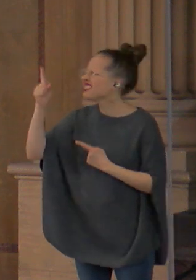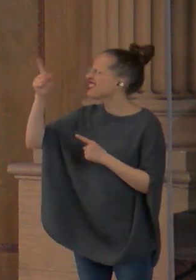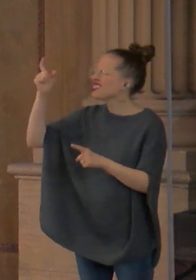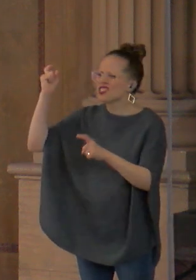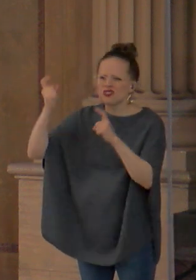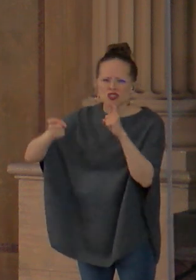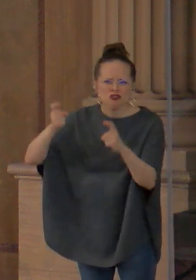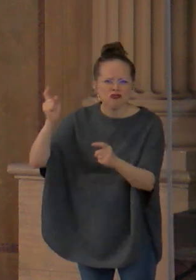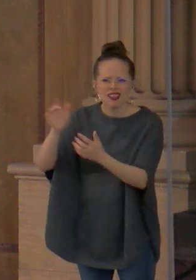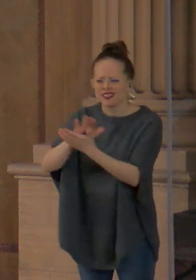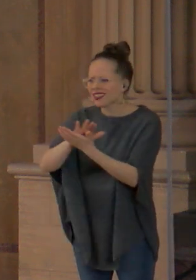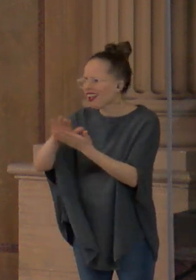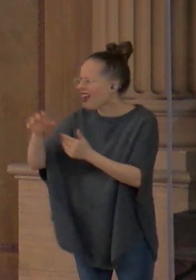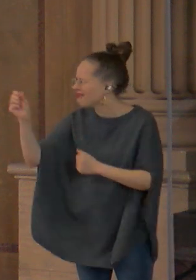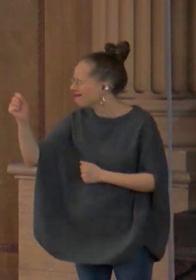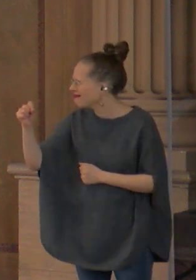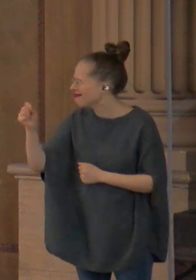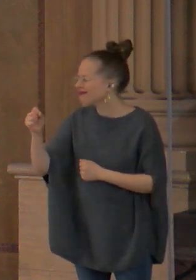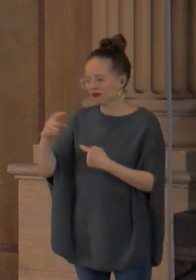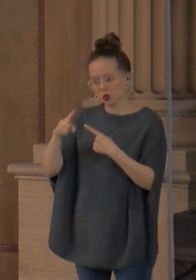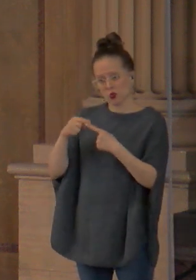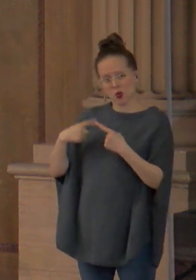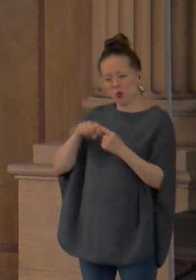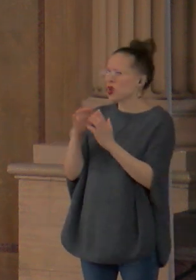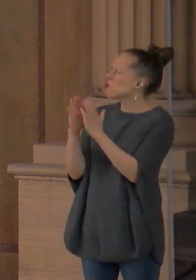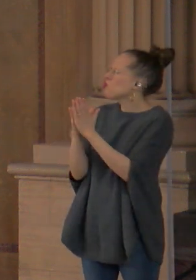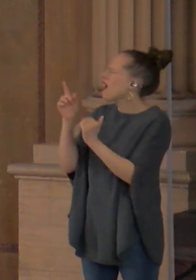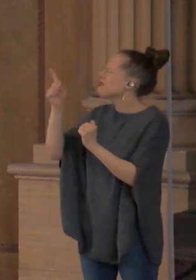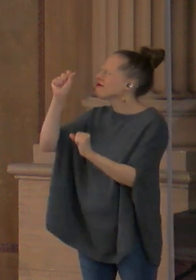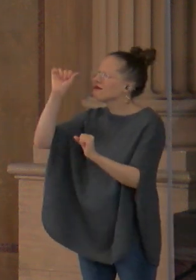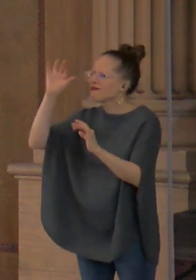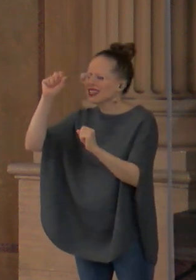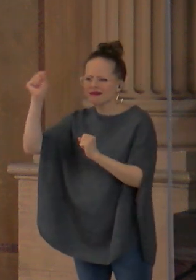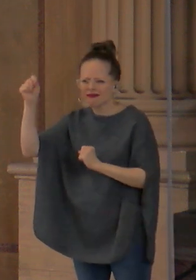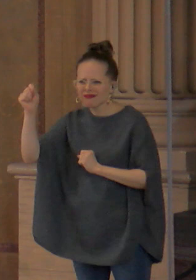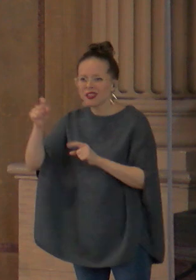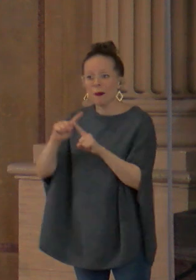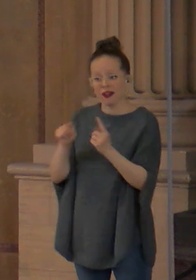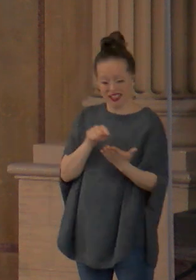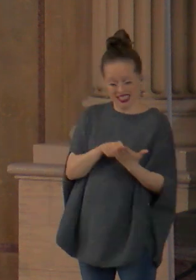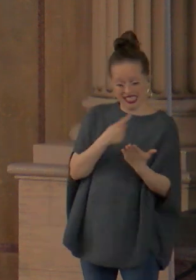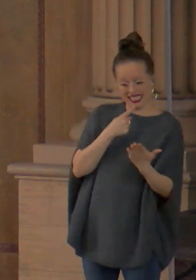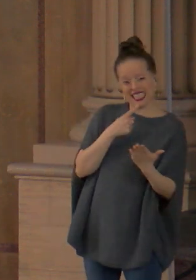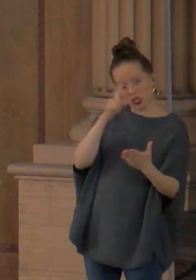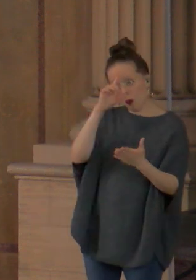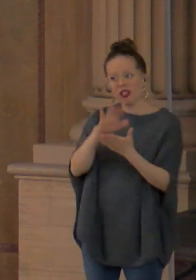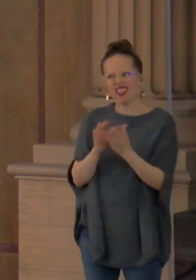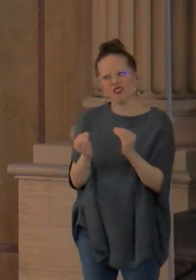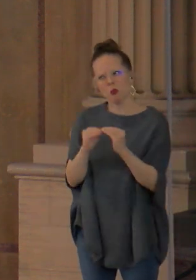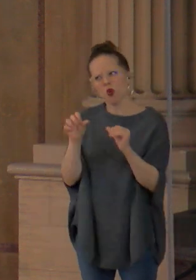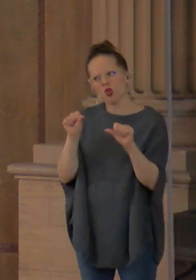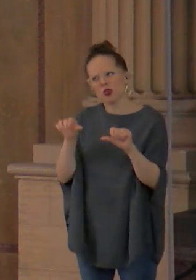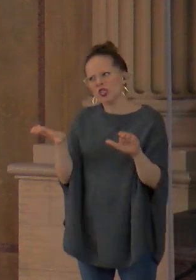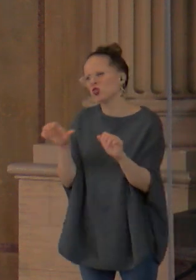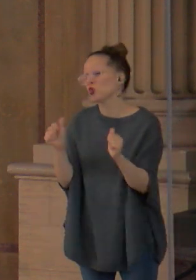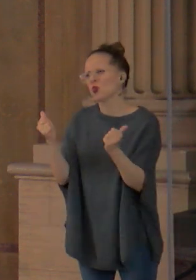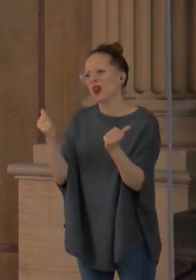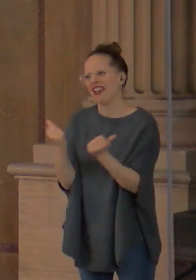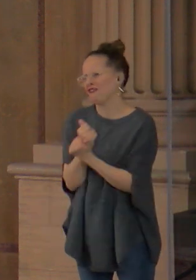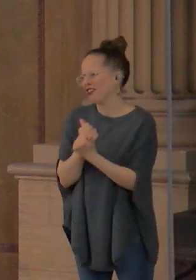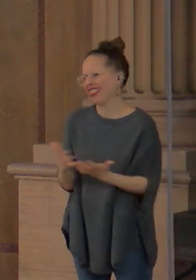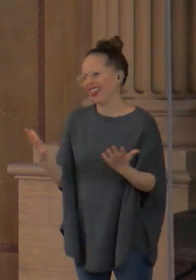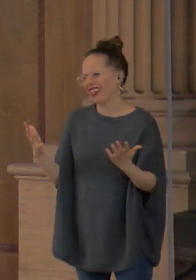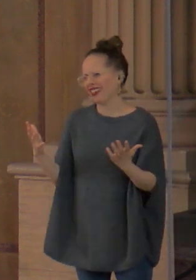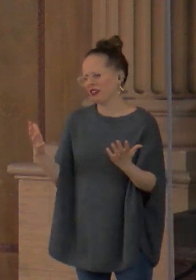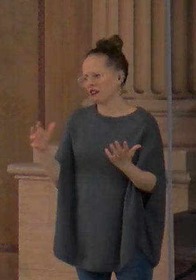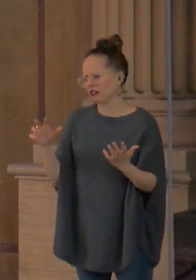and kind. He does amazing things as we pray. But this passage is not saying believe harder and you can do anything you want. It's actually better news than